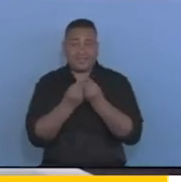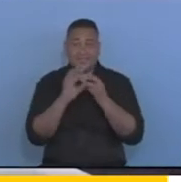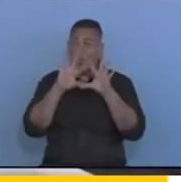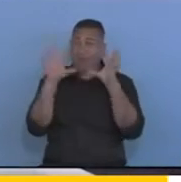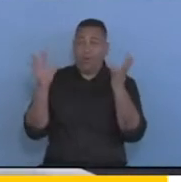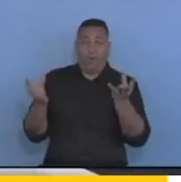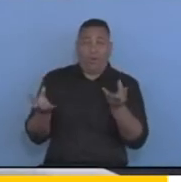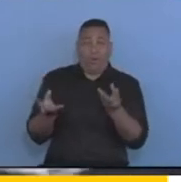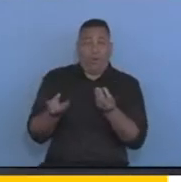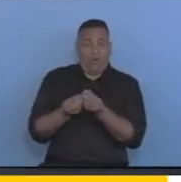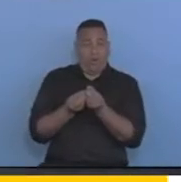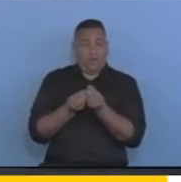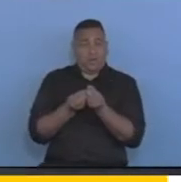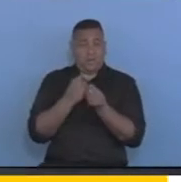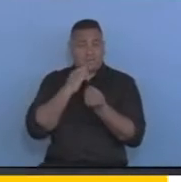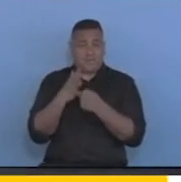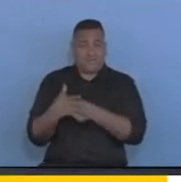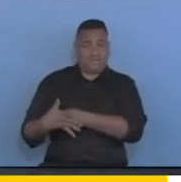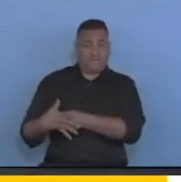well adhered to, so